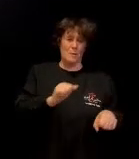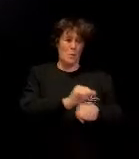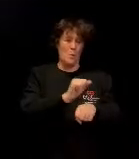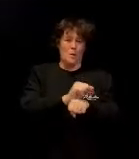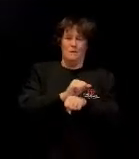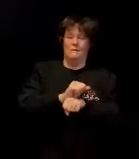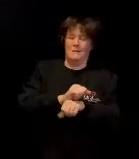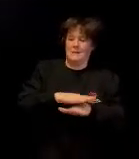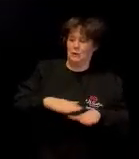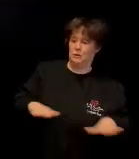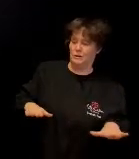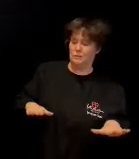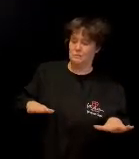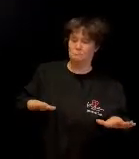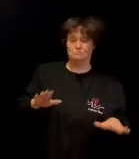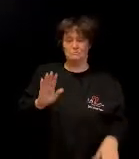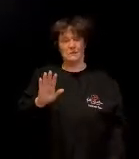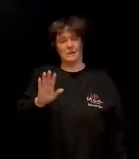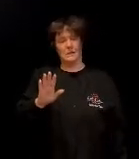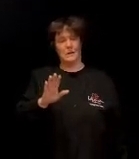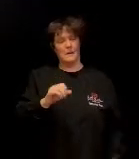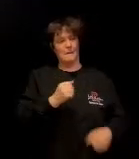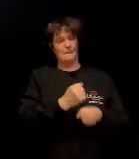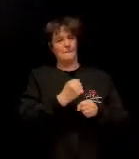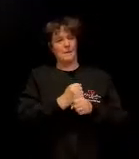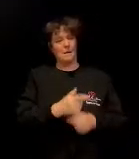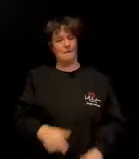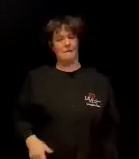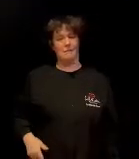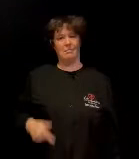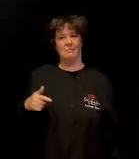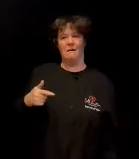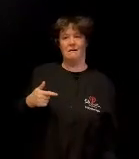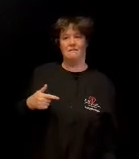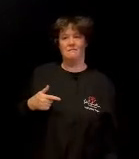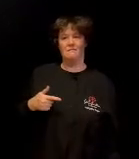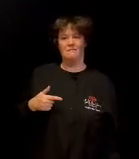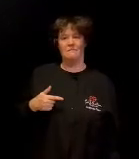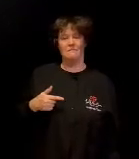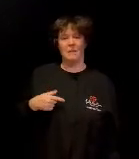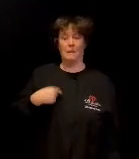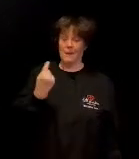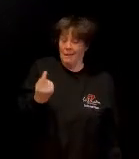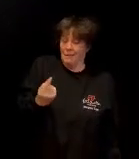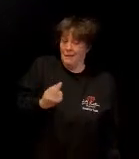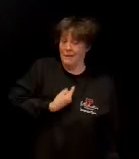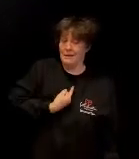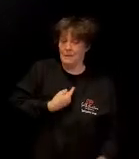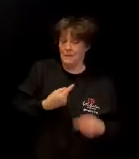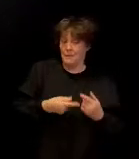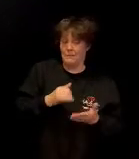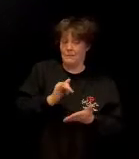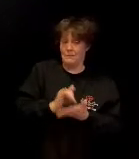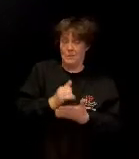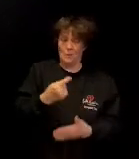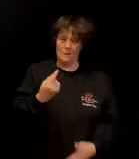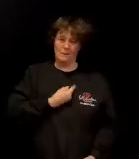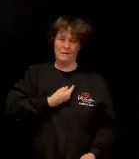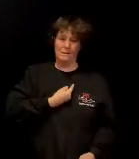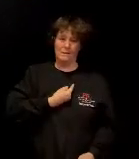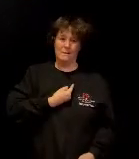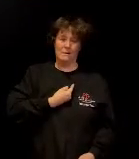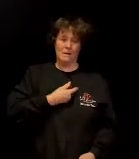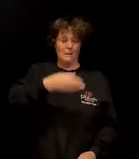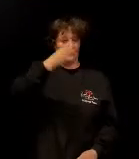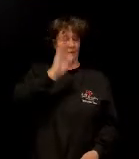to do, that we really make our life just about us. But God says, there's much